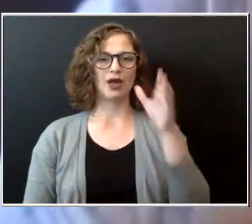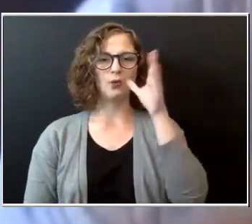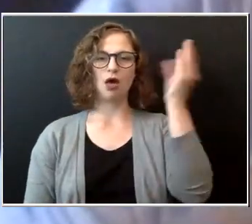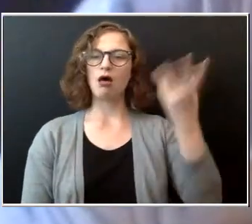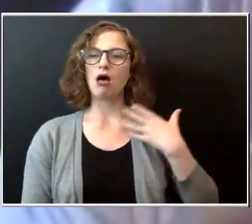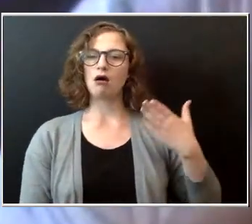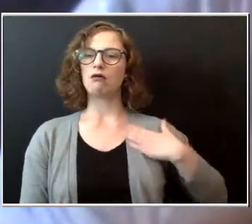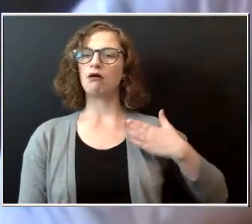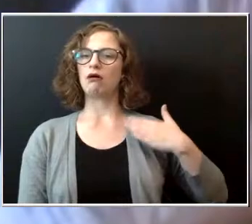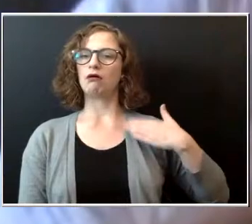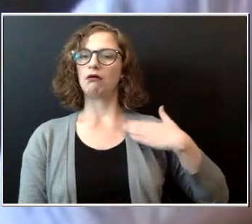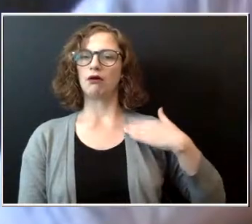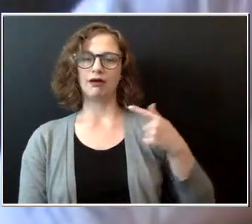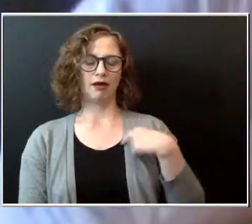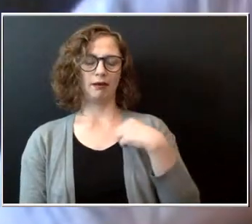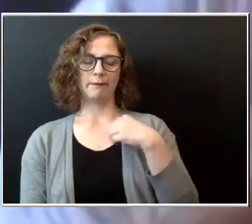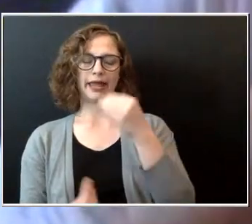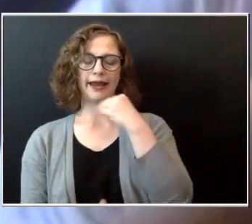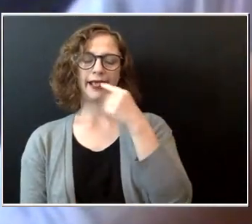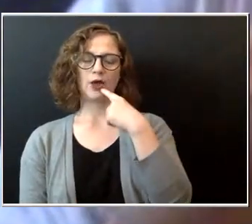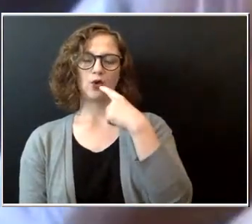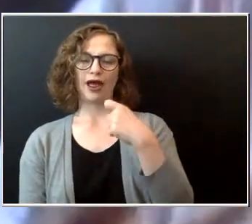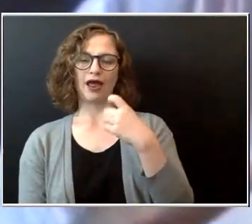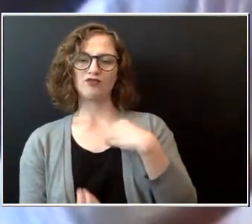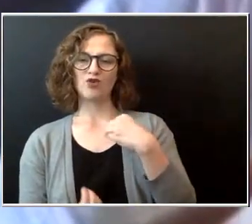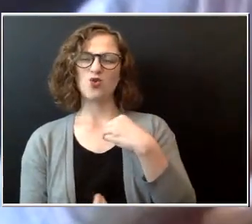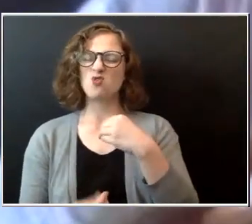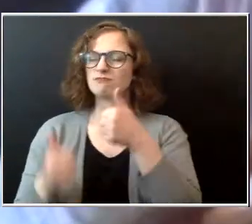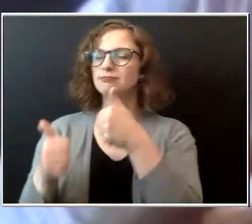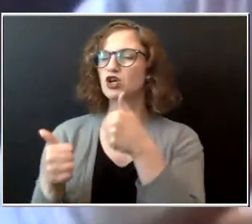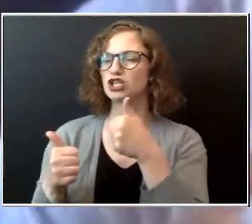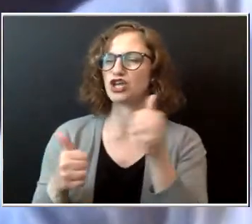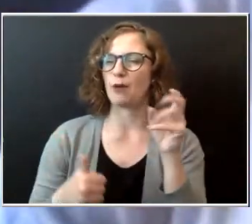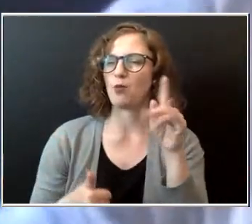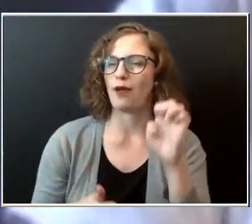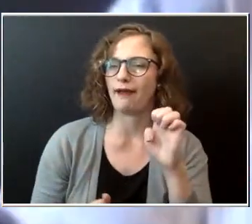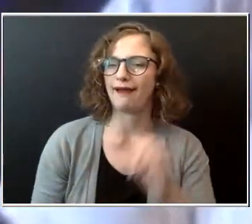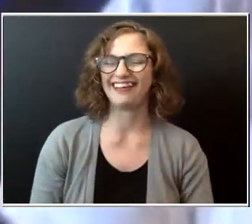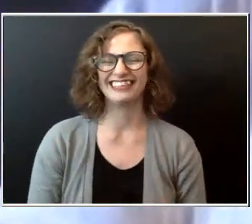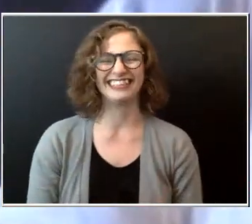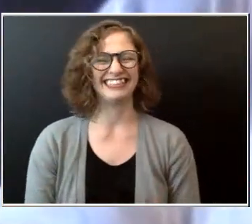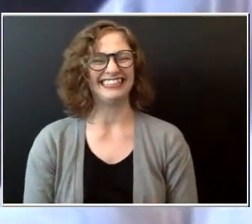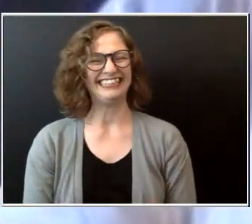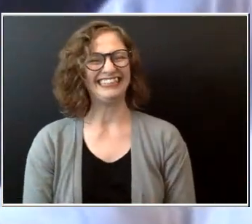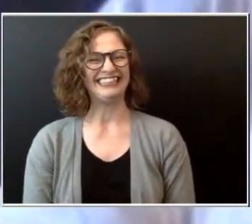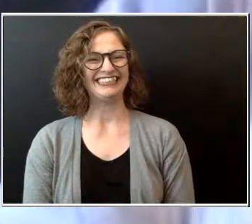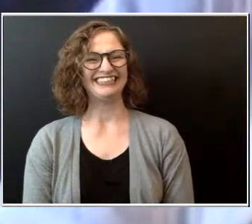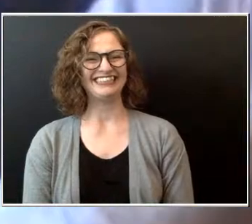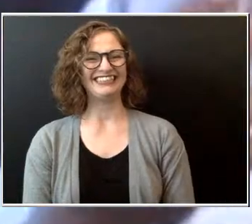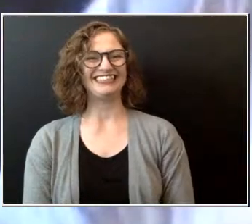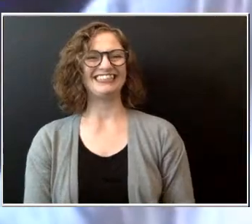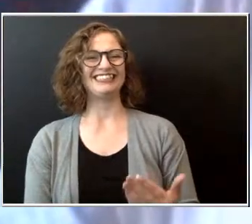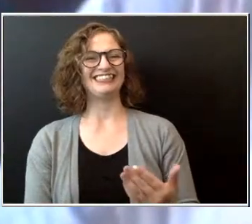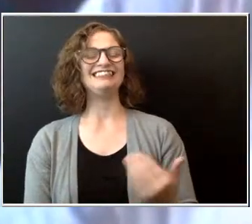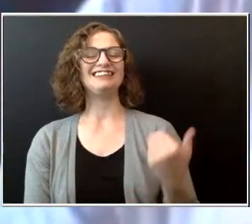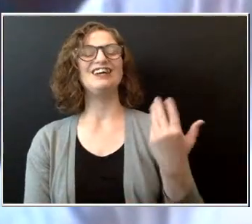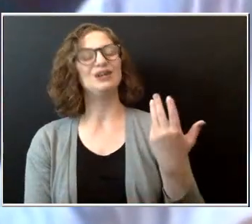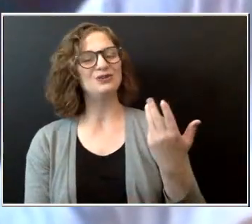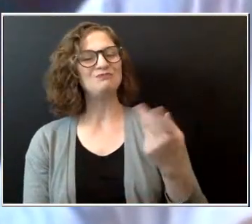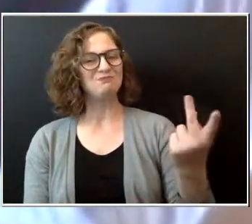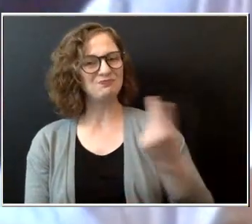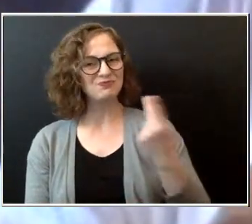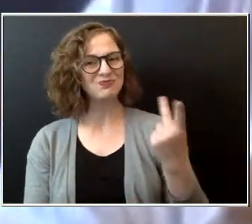not, and we try to Good job, Wake. both getting we both try to work on getting green foods